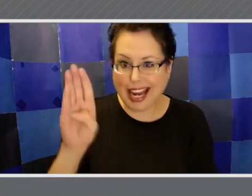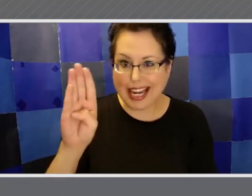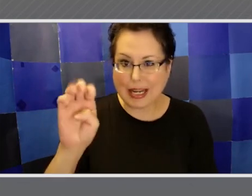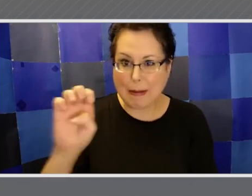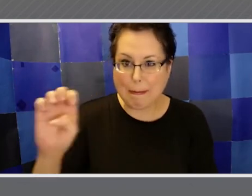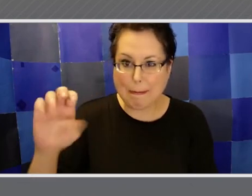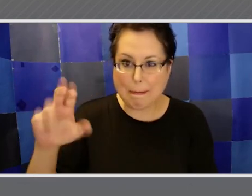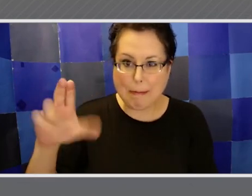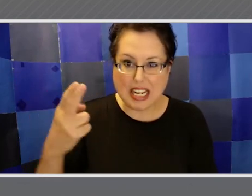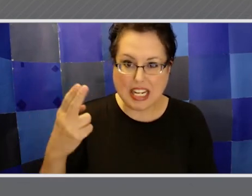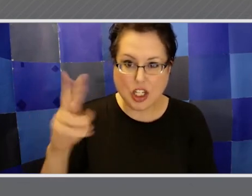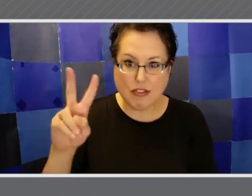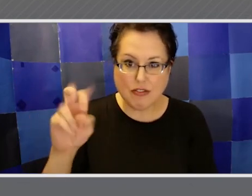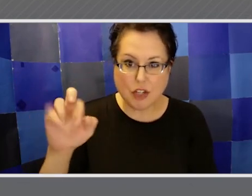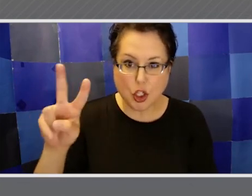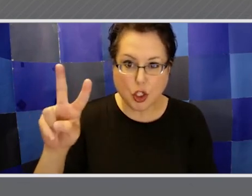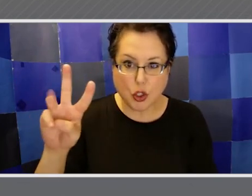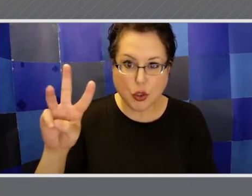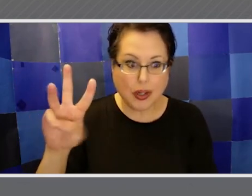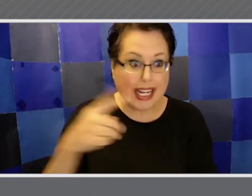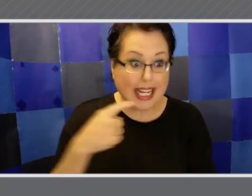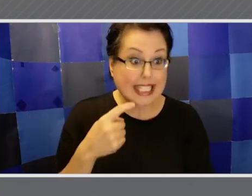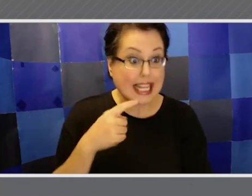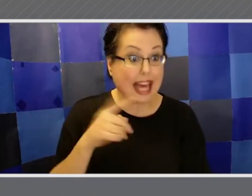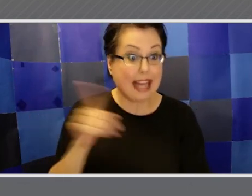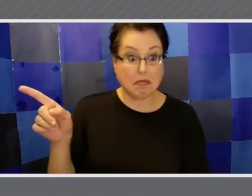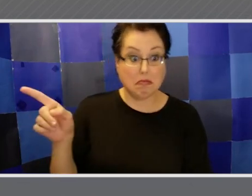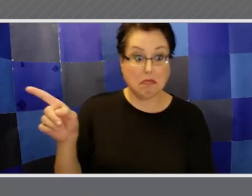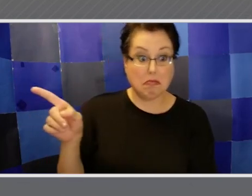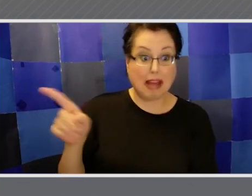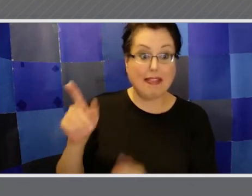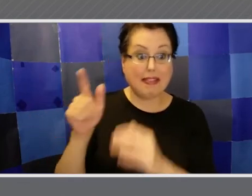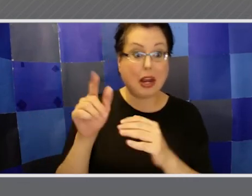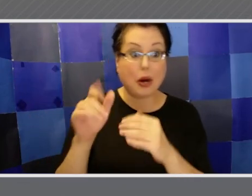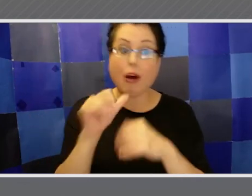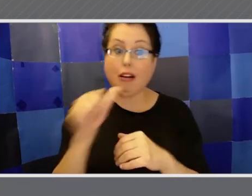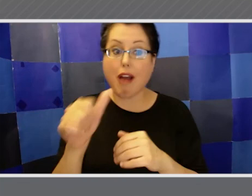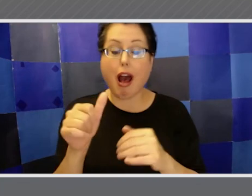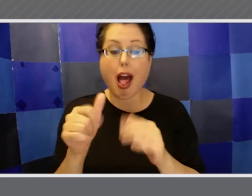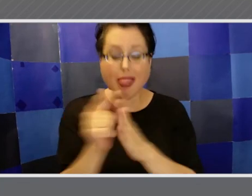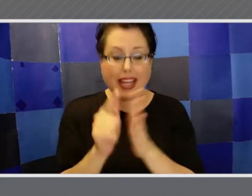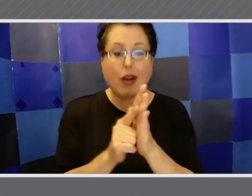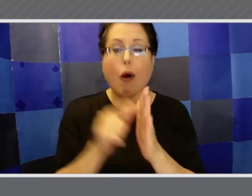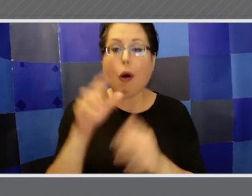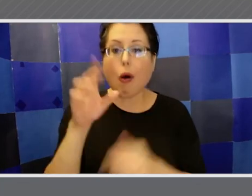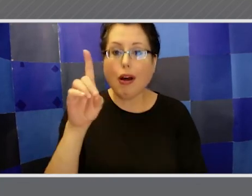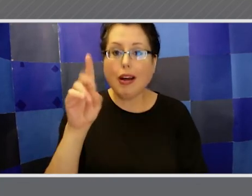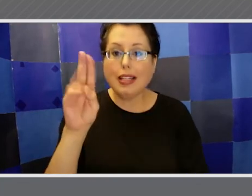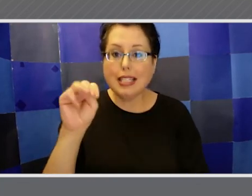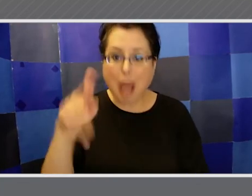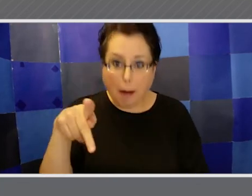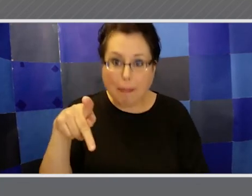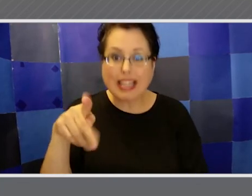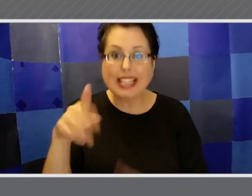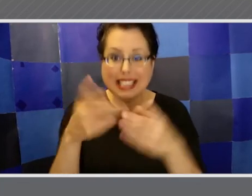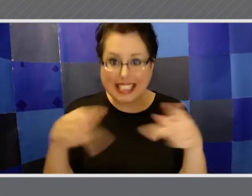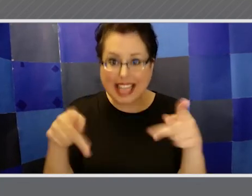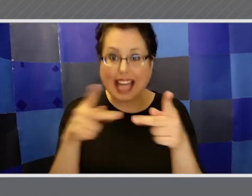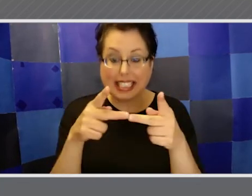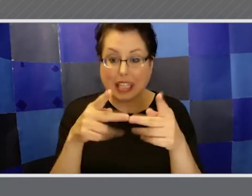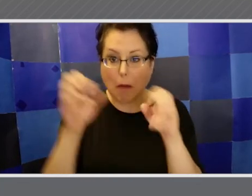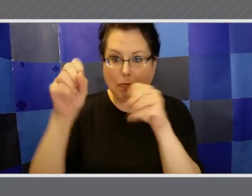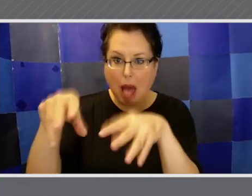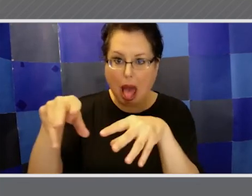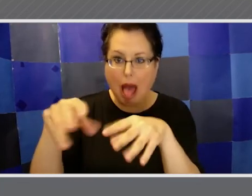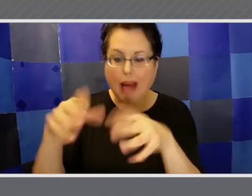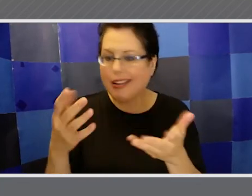this says there are illegal dump sites in Upper Seldom Seen that detract from resident enjoyment. So then that will go to the capital team and they'll be able to comment